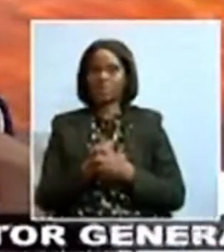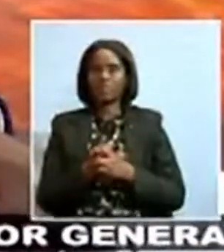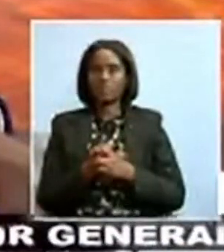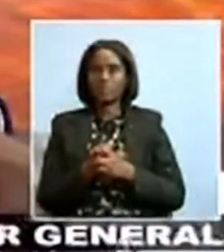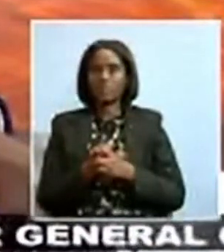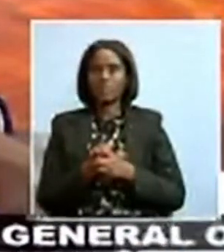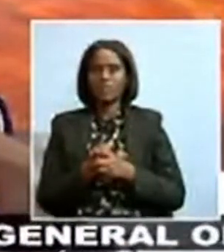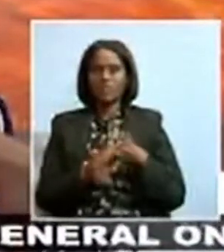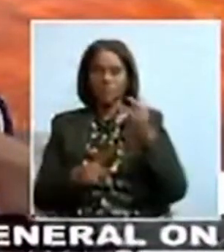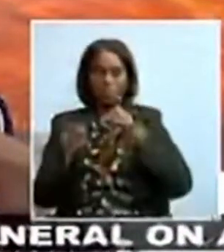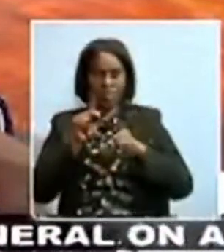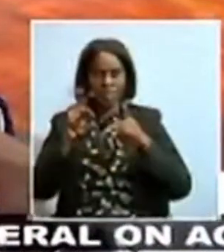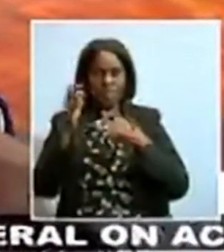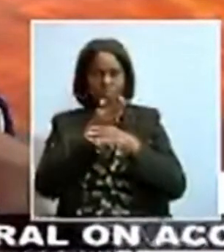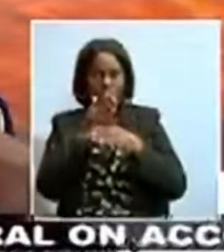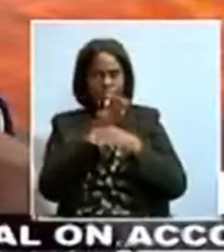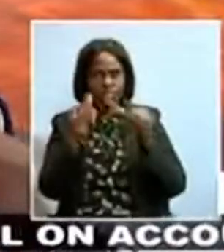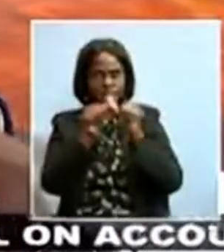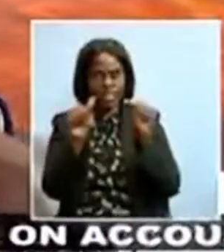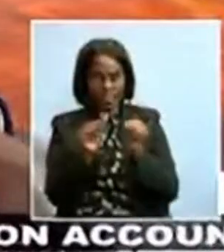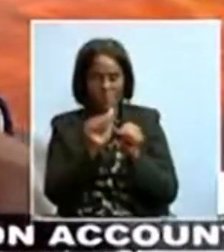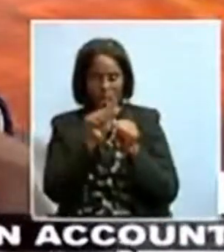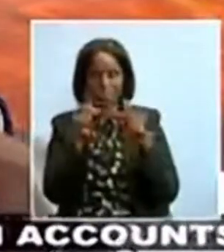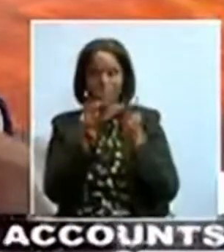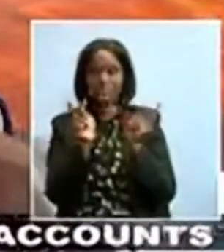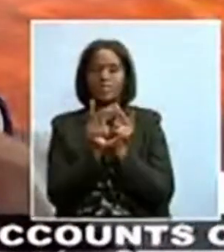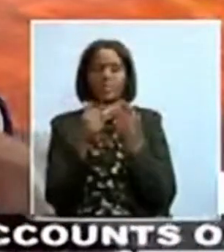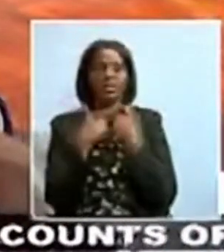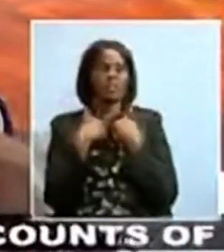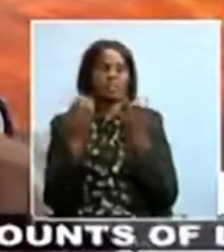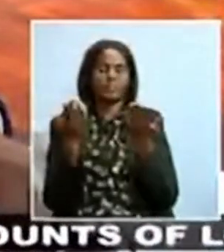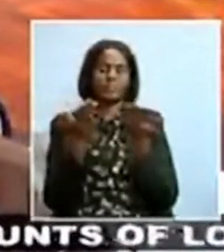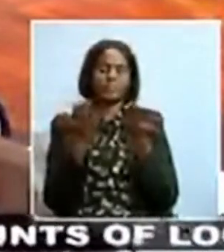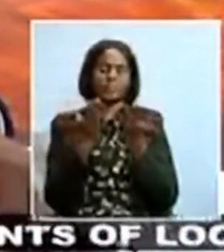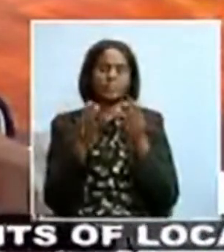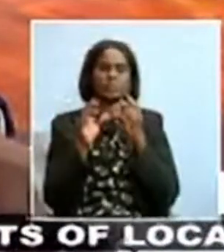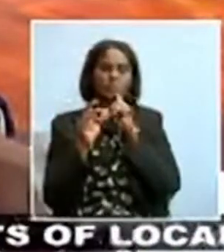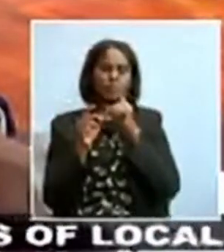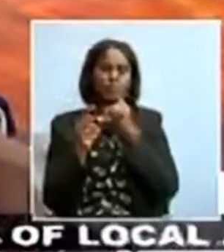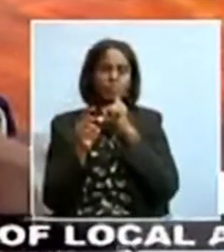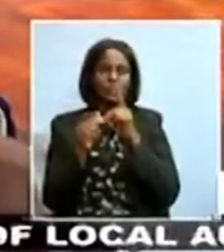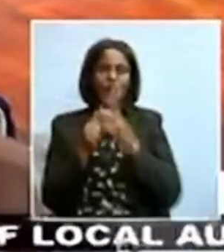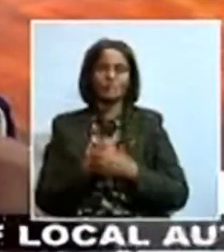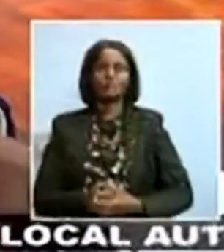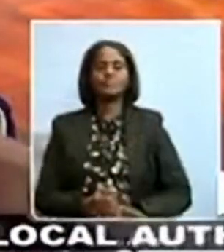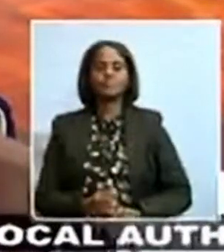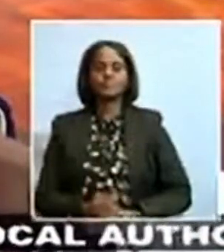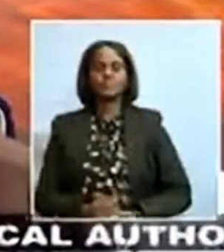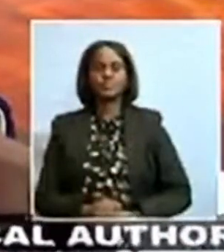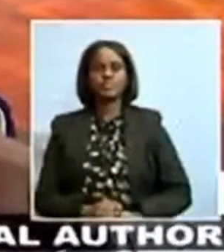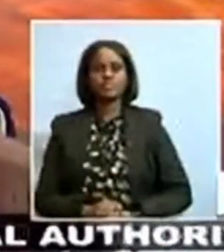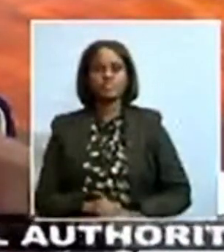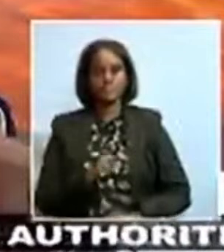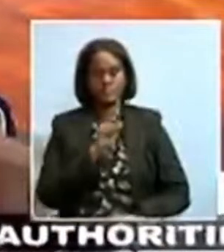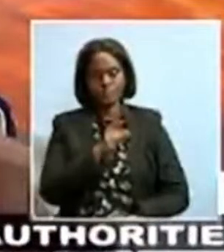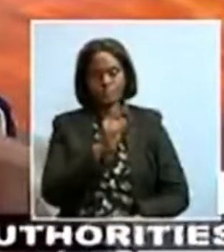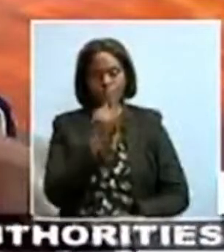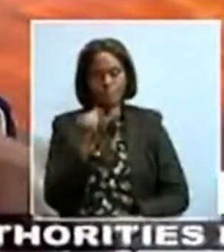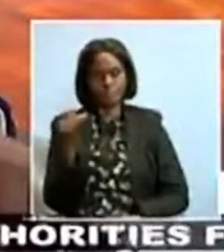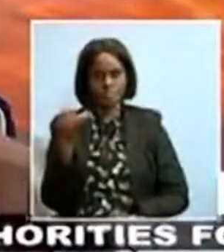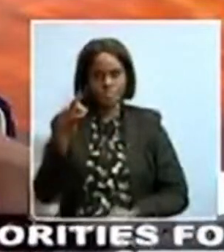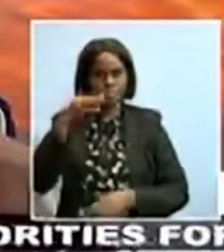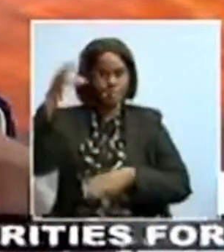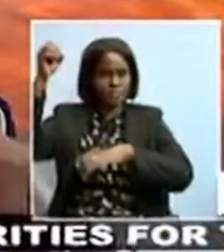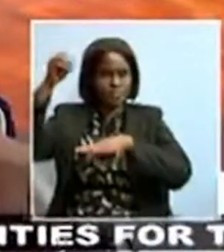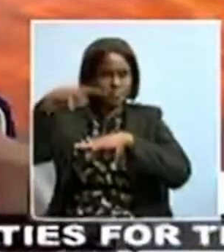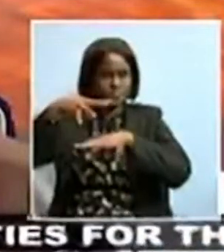There are no people trading around that place. Okay, we can go to the next question. For sure. Then on the issue of